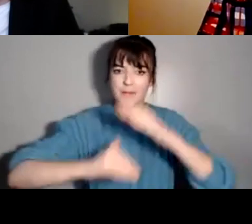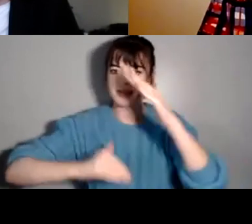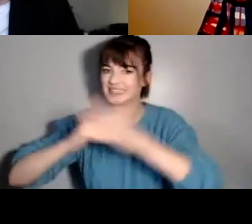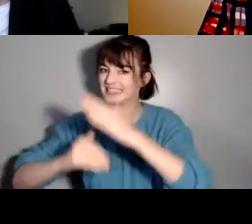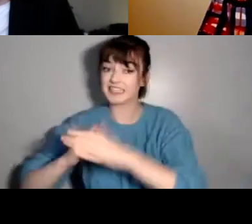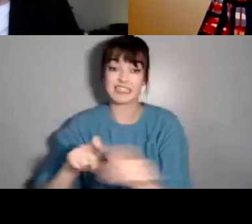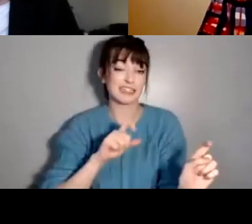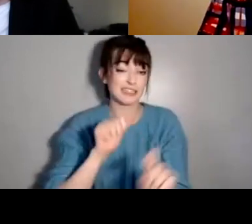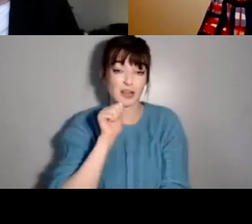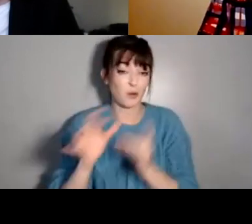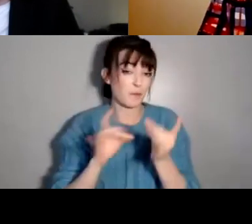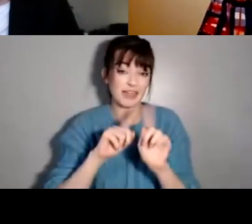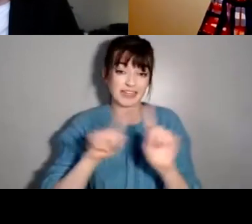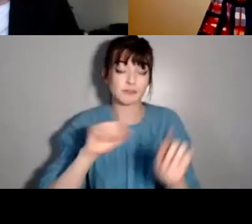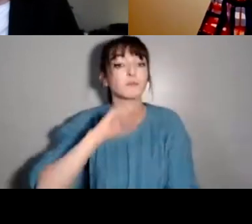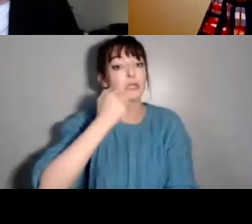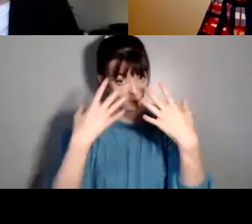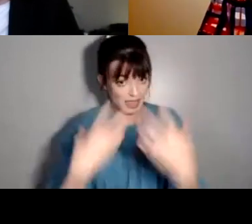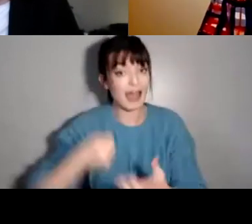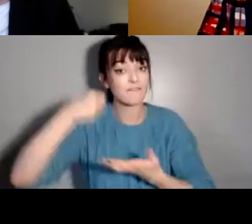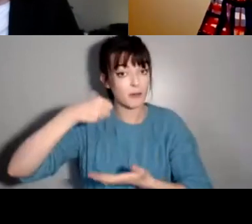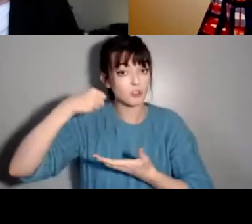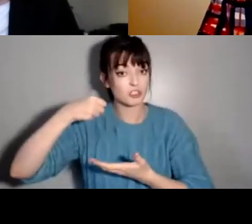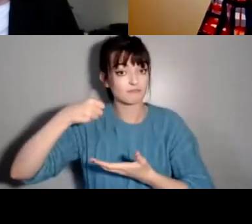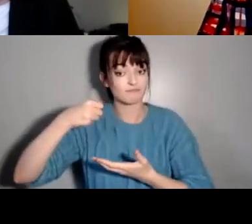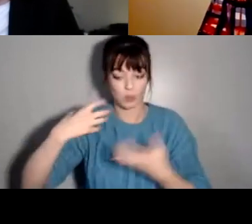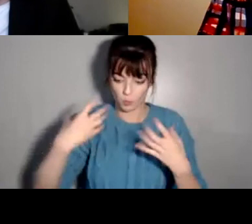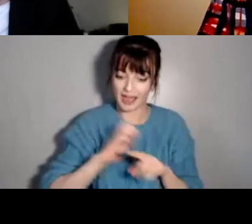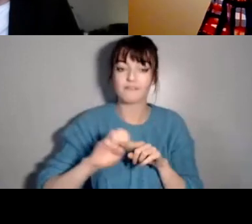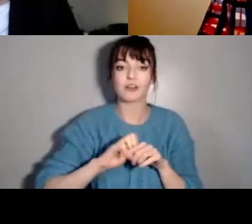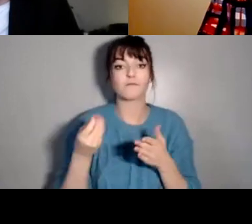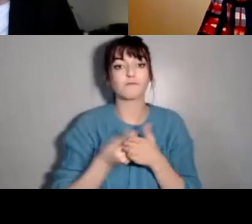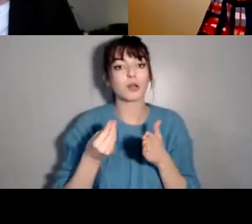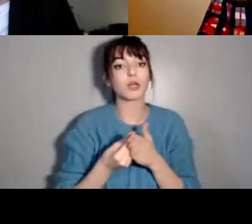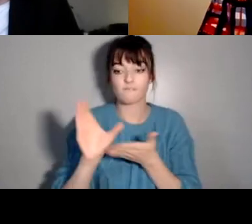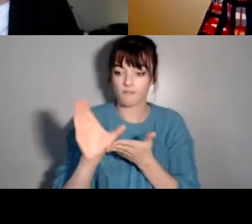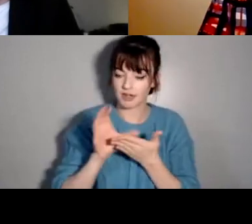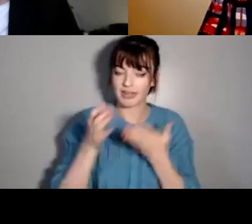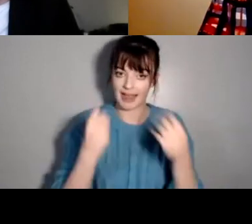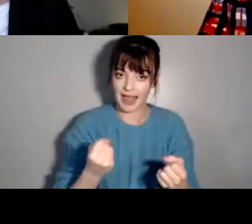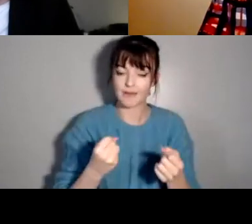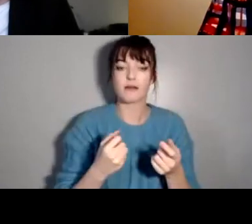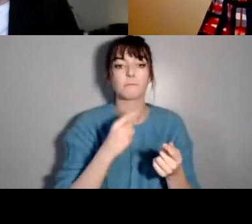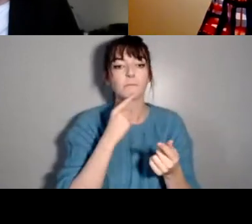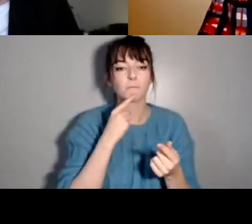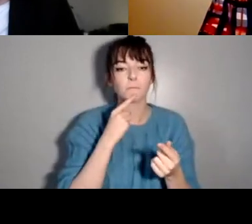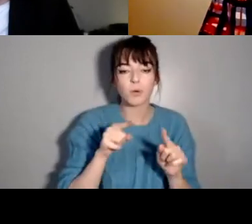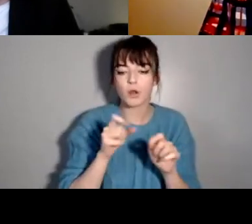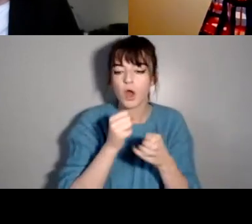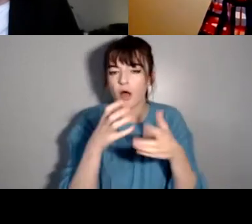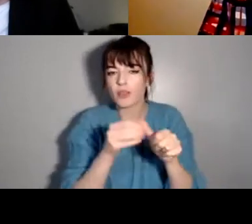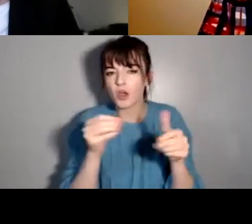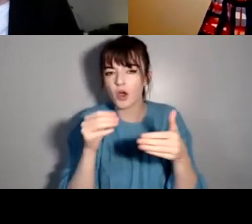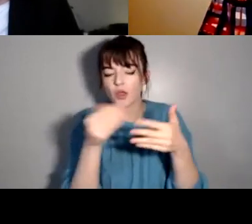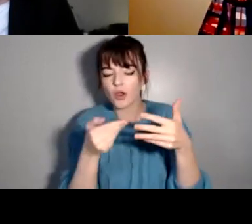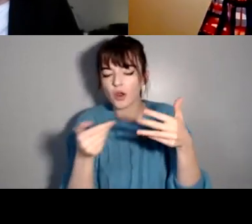difference because the budget is there. There's lots, you know, there is some, you know, funding there, but it's all those other issues that you